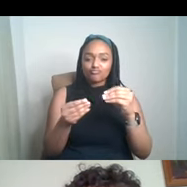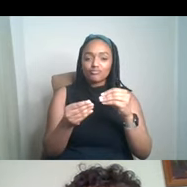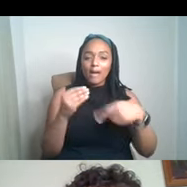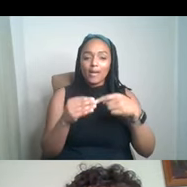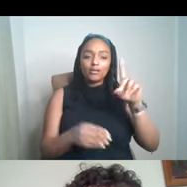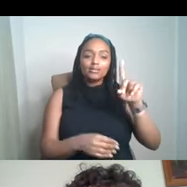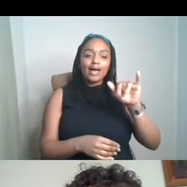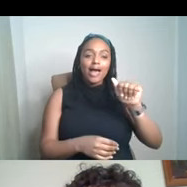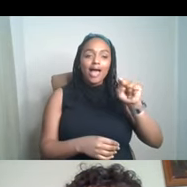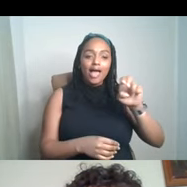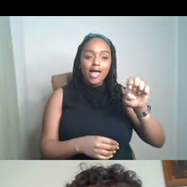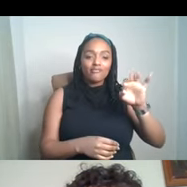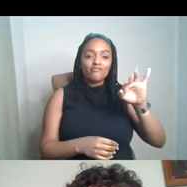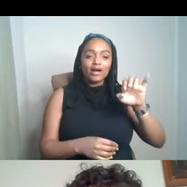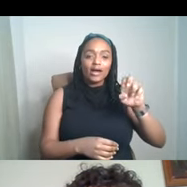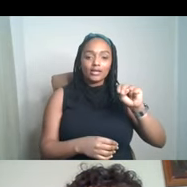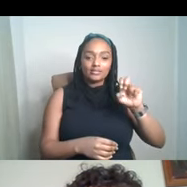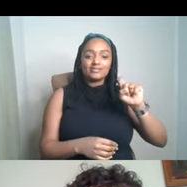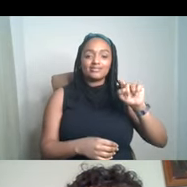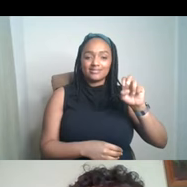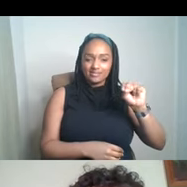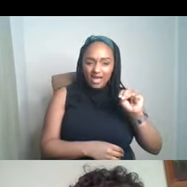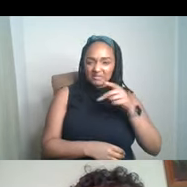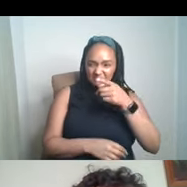Sure. So